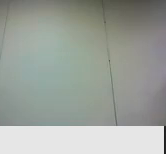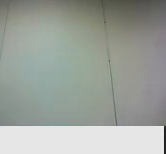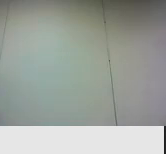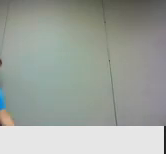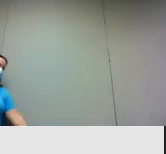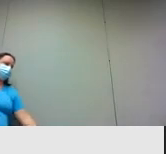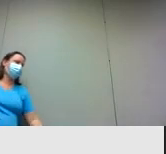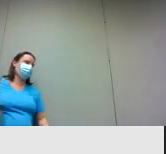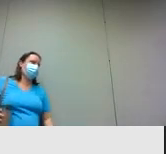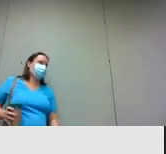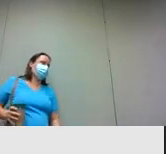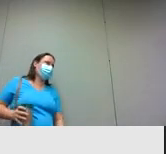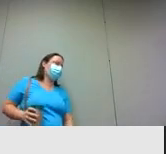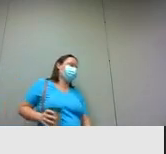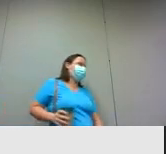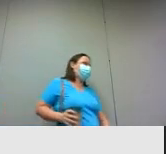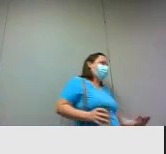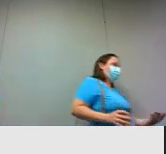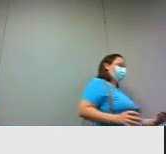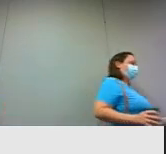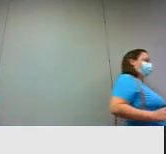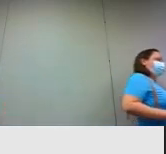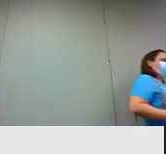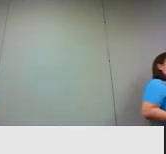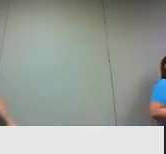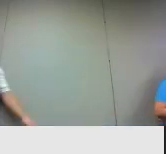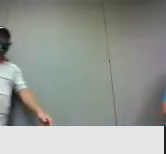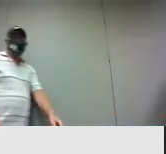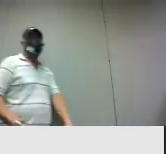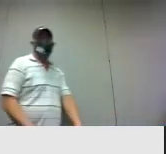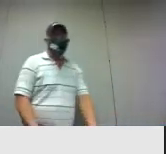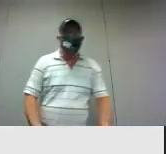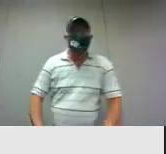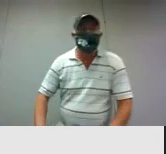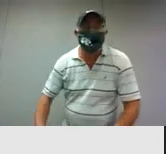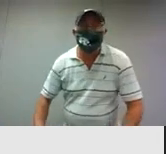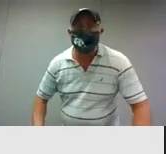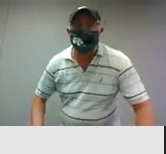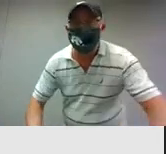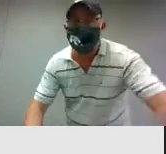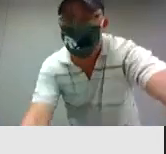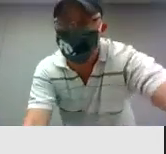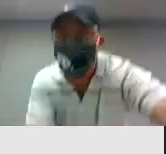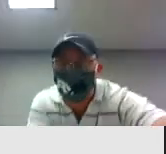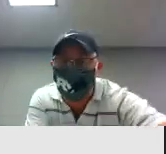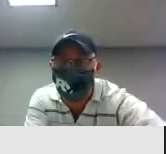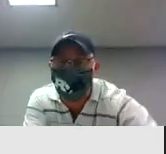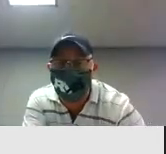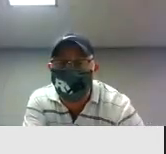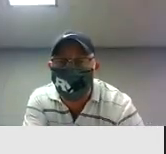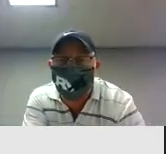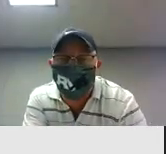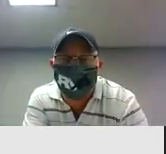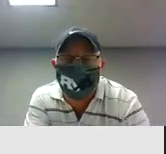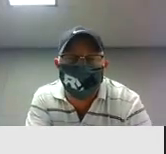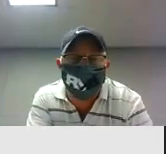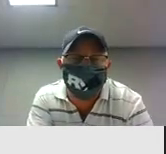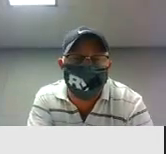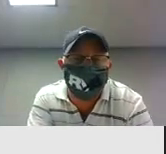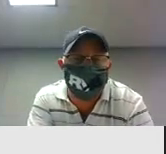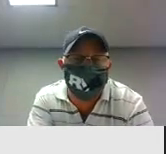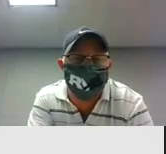that's better. So I'll fix that. So you'll use this one for speaking to them, and then we're gonna